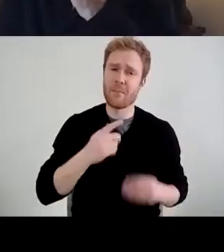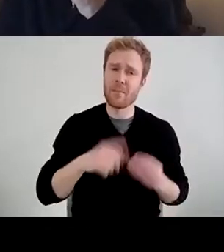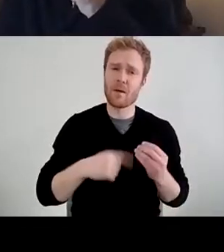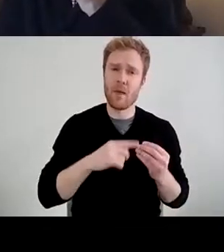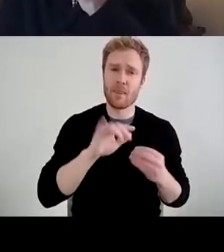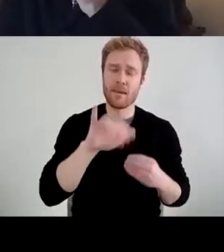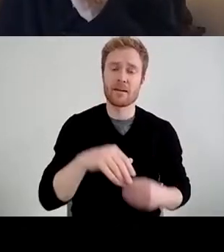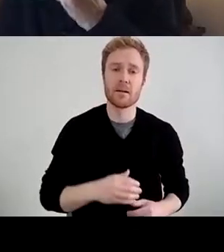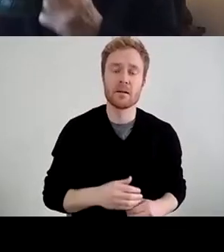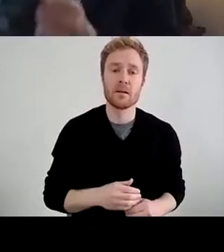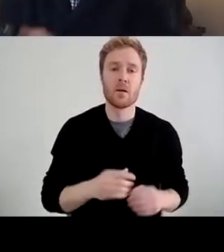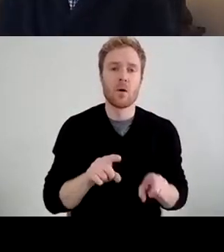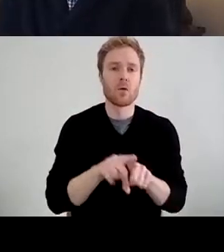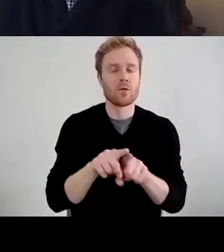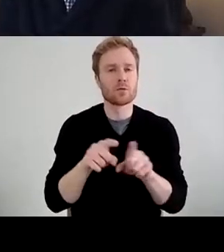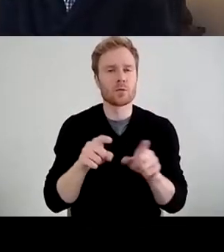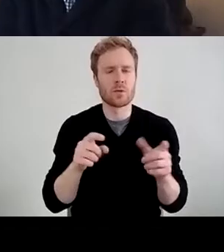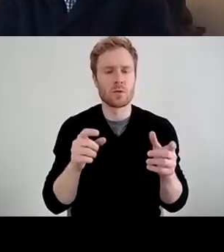forward.